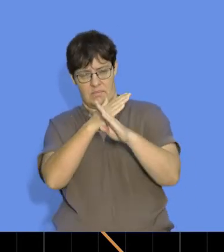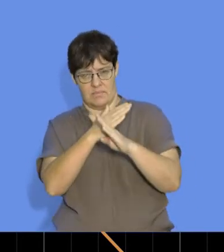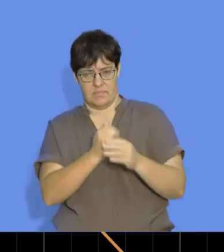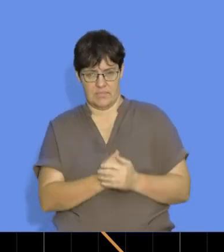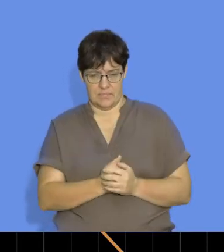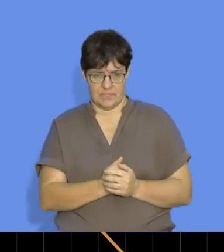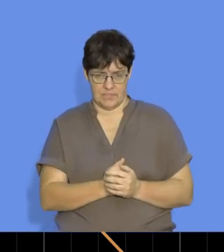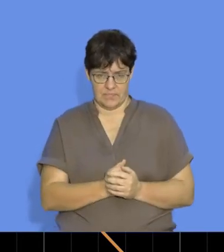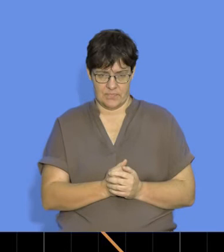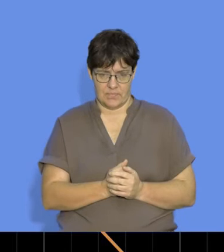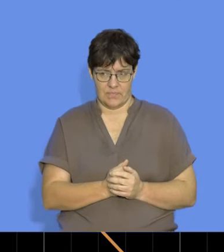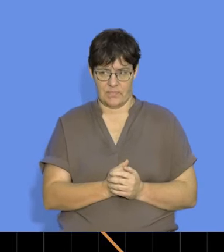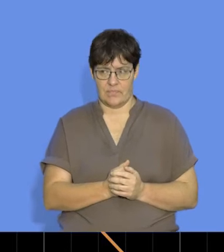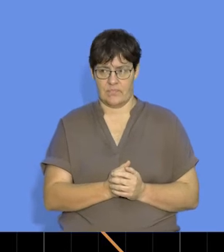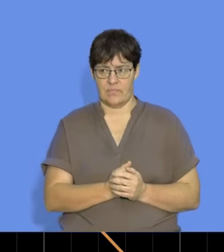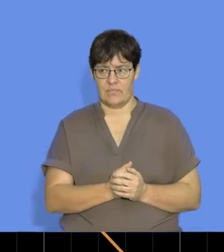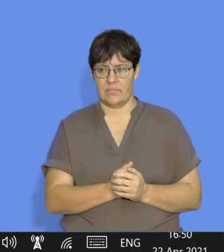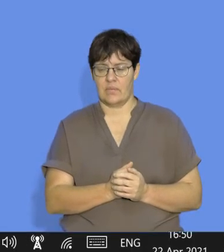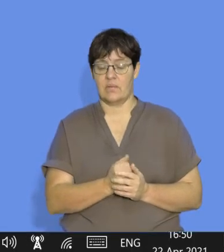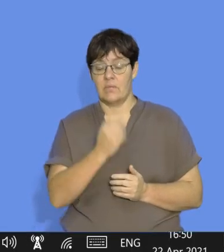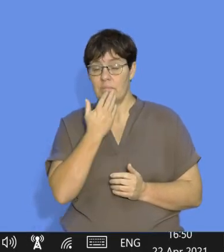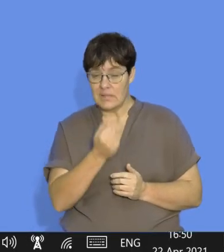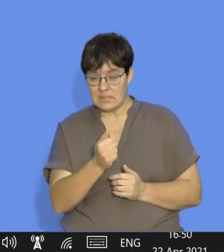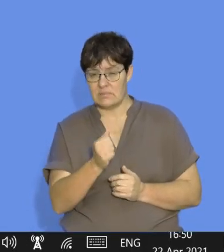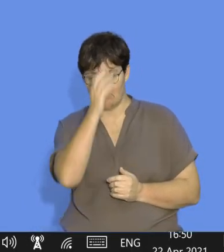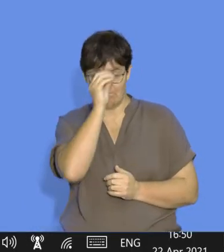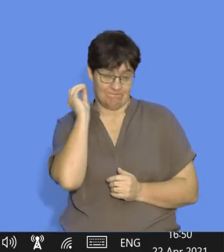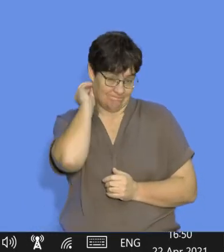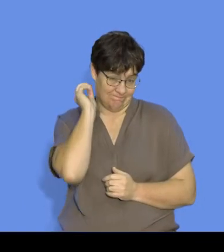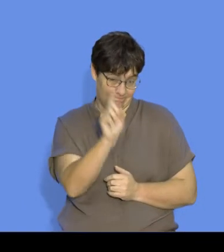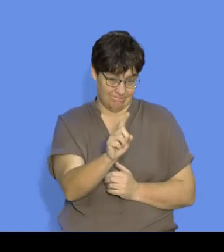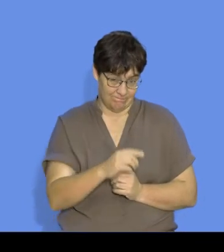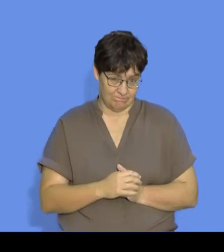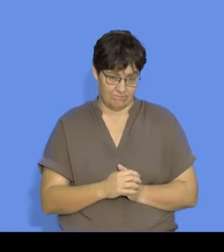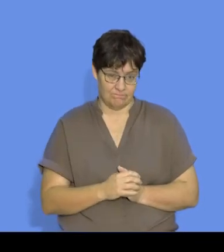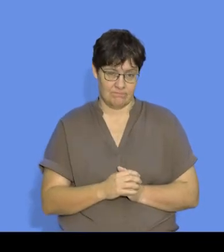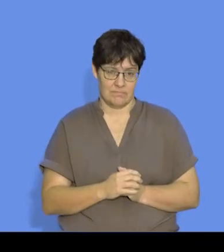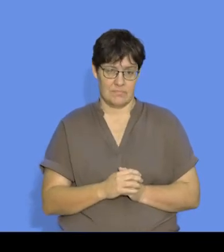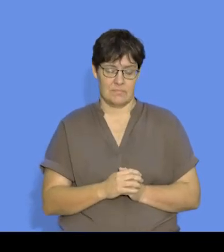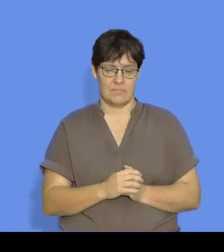symmetry of a hyperbolic function. So please do note that.